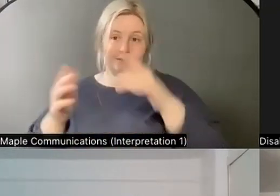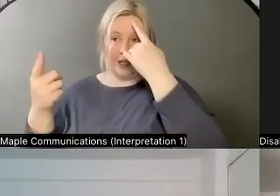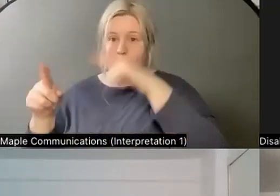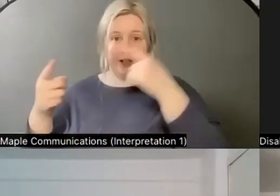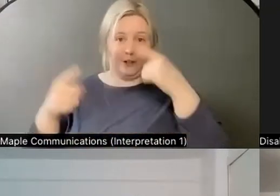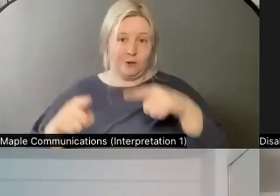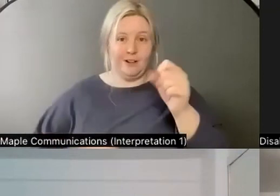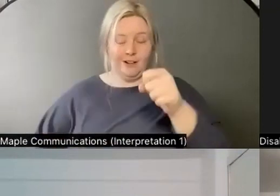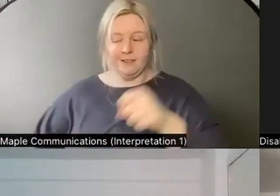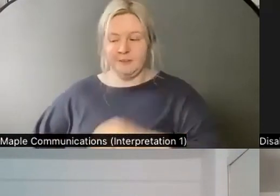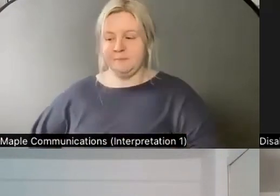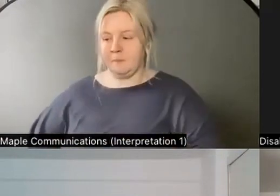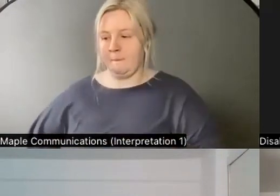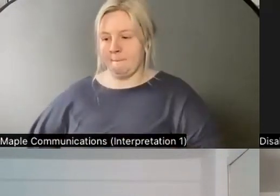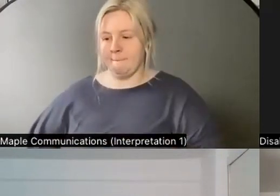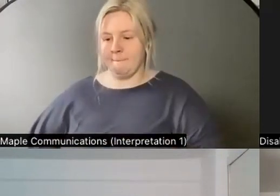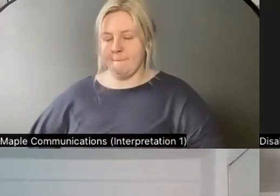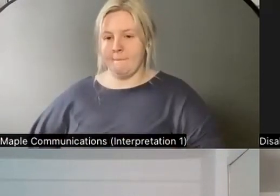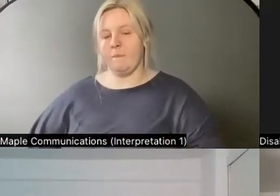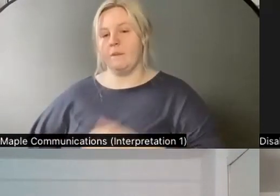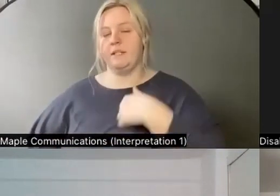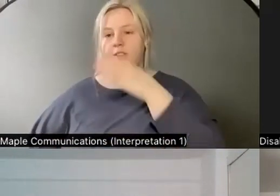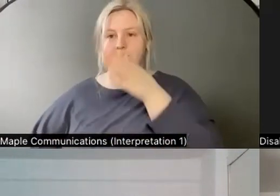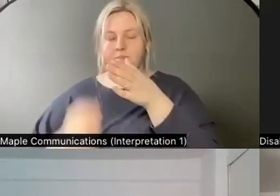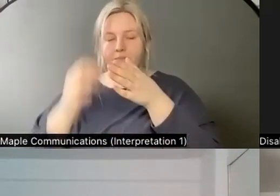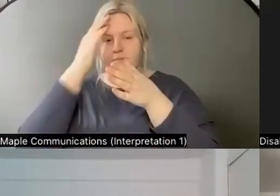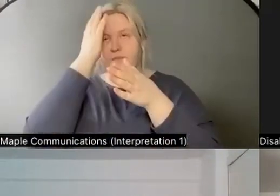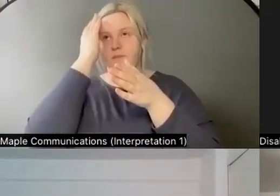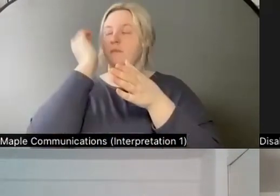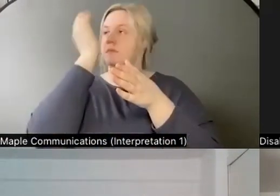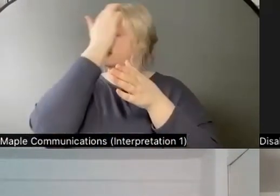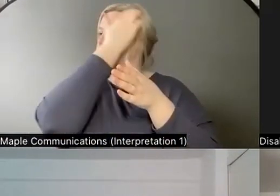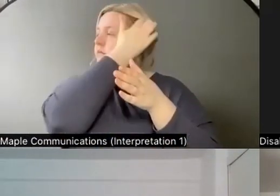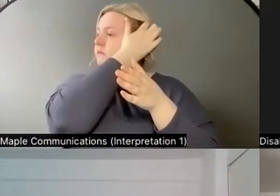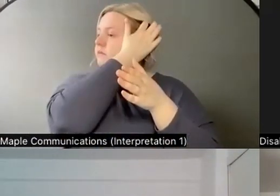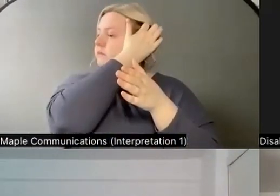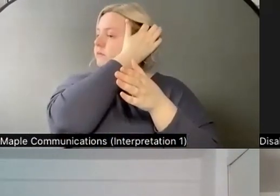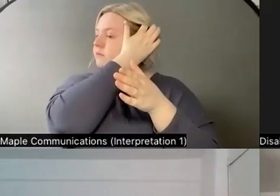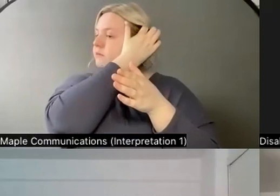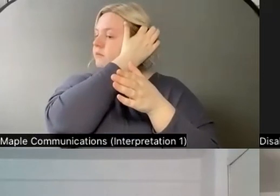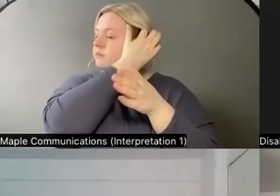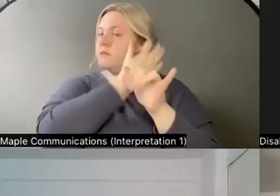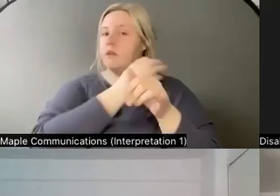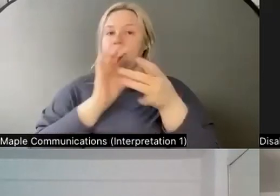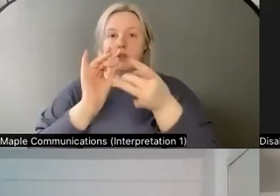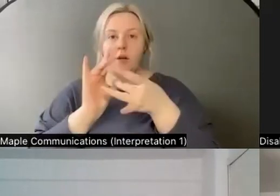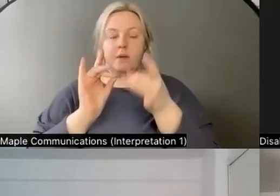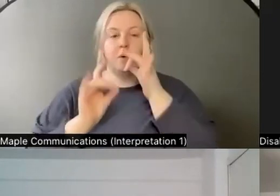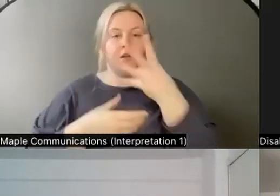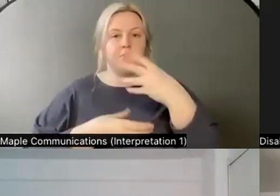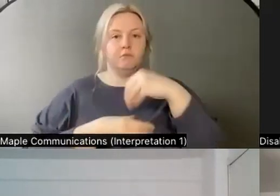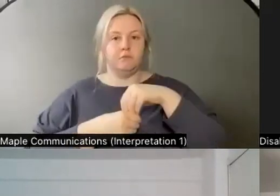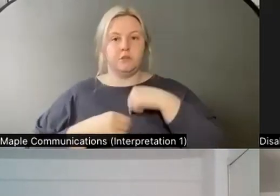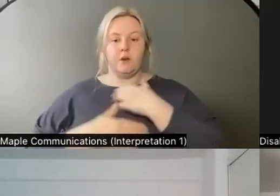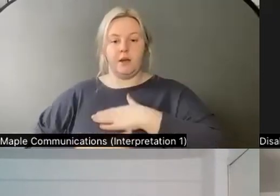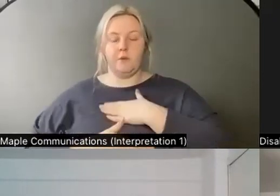you know, dwell with those a bit. And I just appreciate so much that this conversation is happening and we have